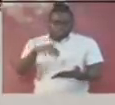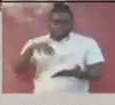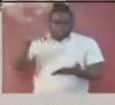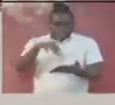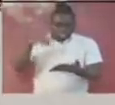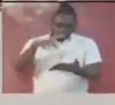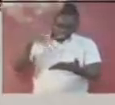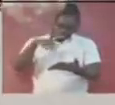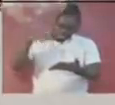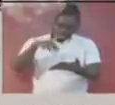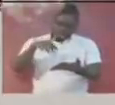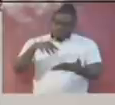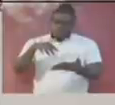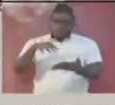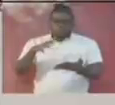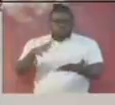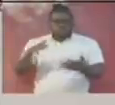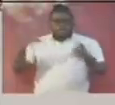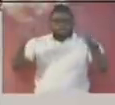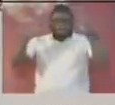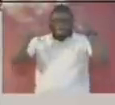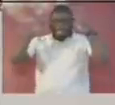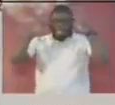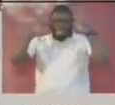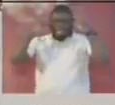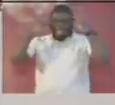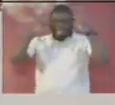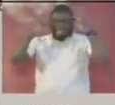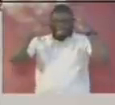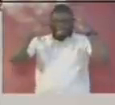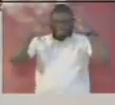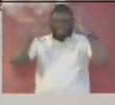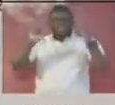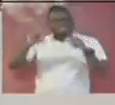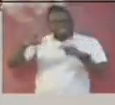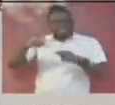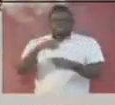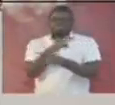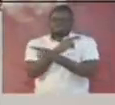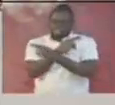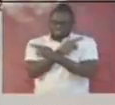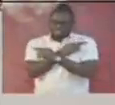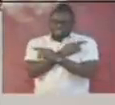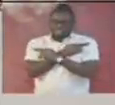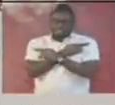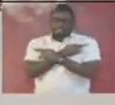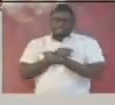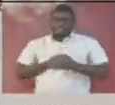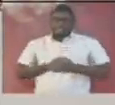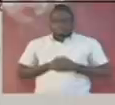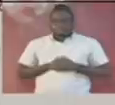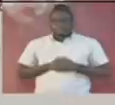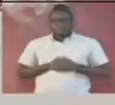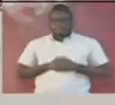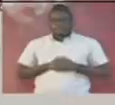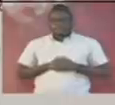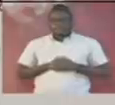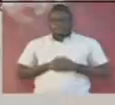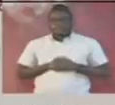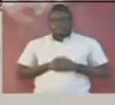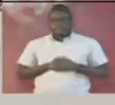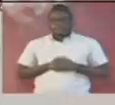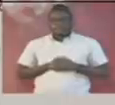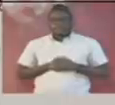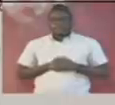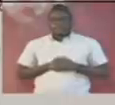very important that you take care of yourself. Parents, it's important that you take care of the younger ones. You keep an eye on what's going on with them.